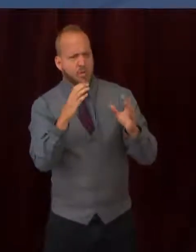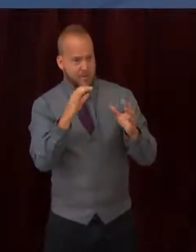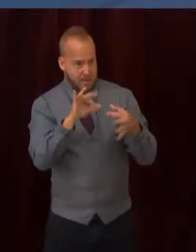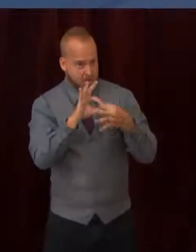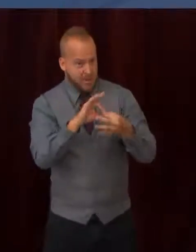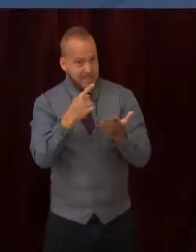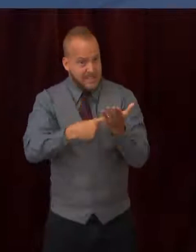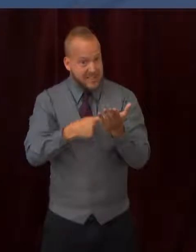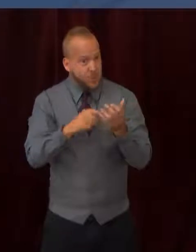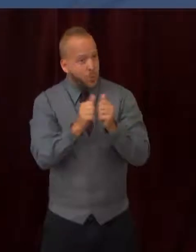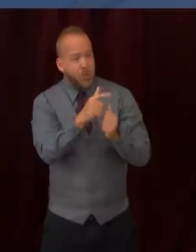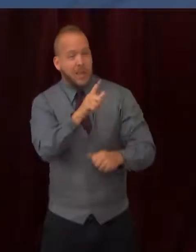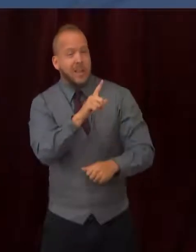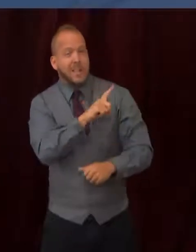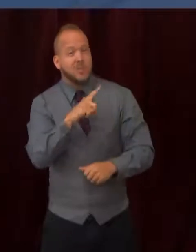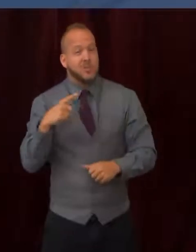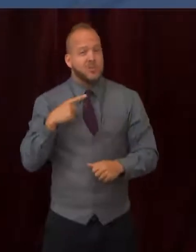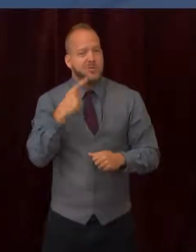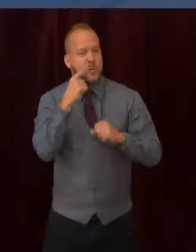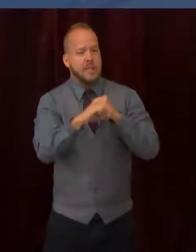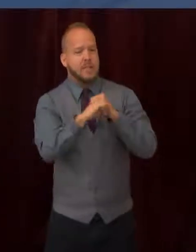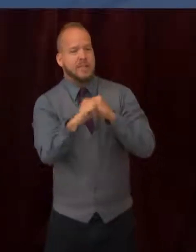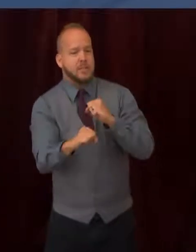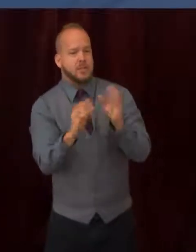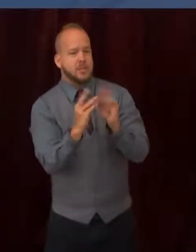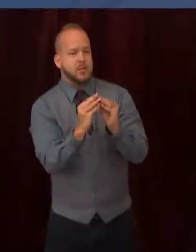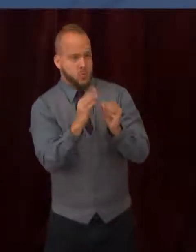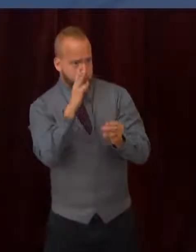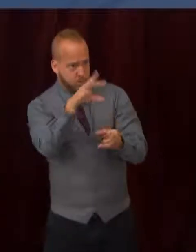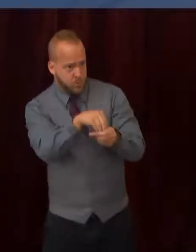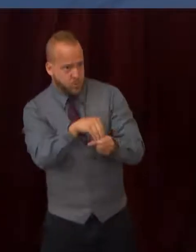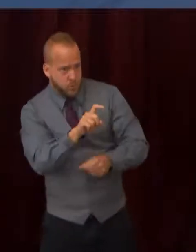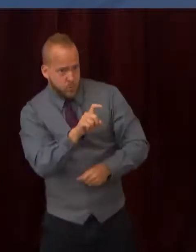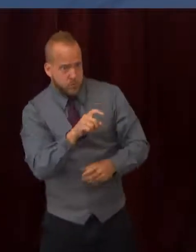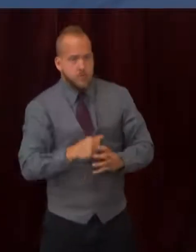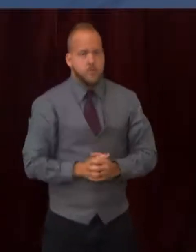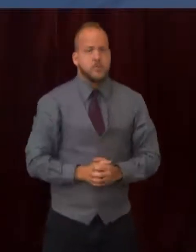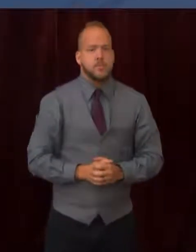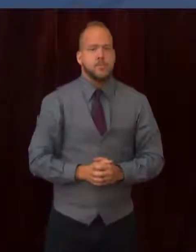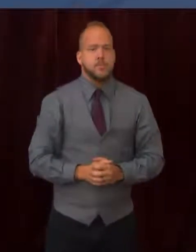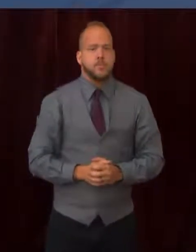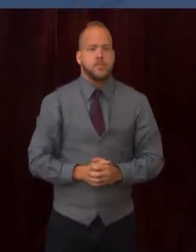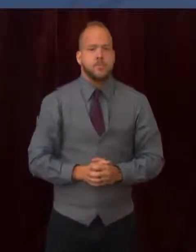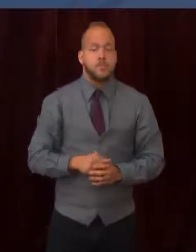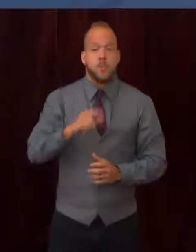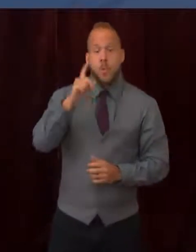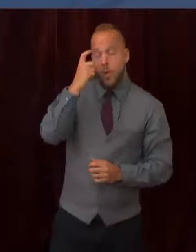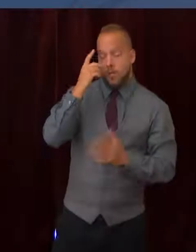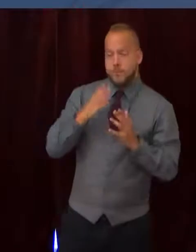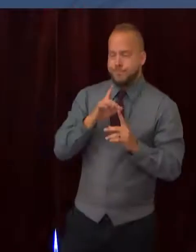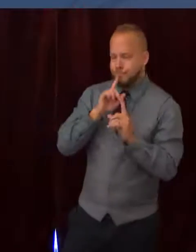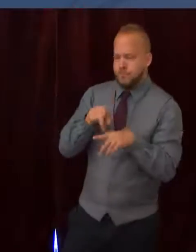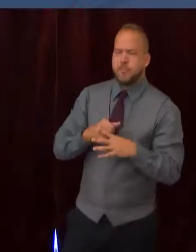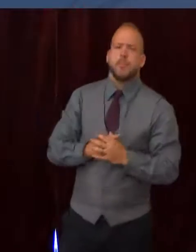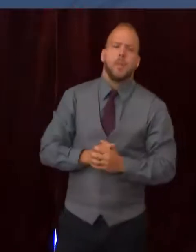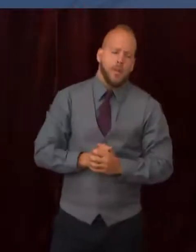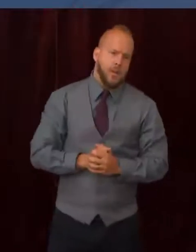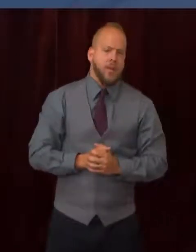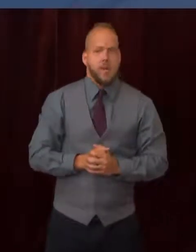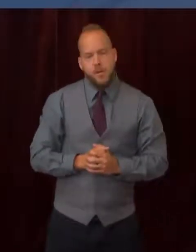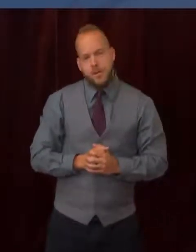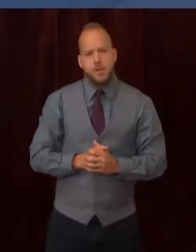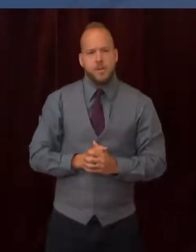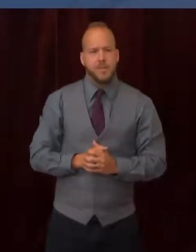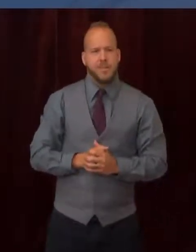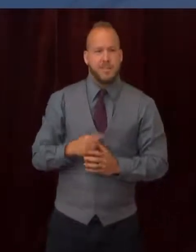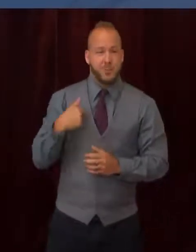I think the underlying needs we need to build a more just and equitable economy are longstanding. I don't think they're going